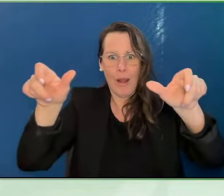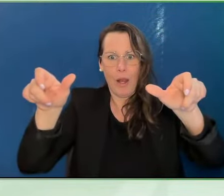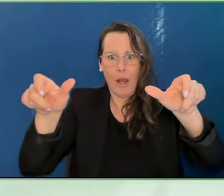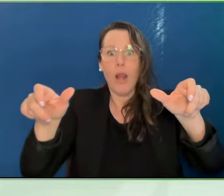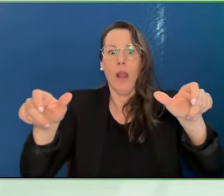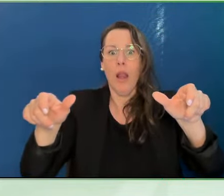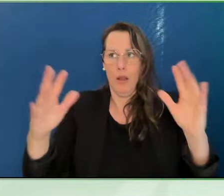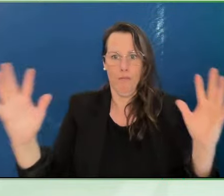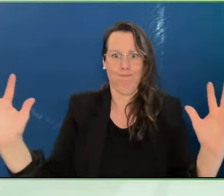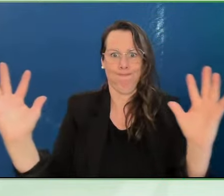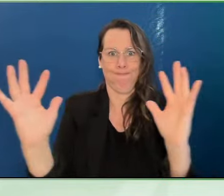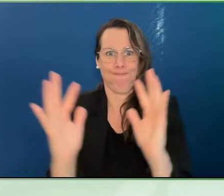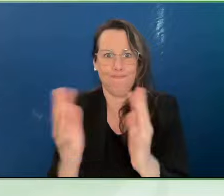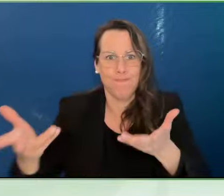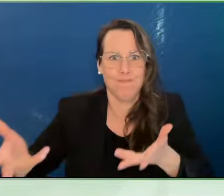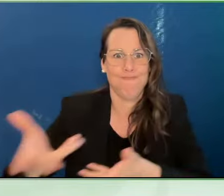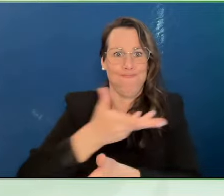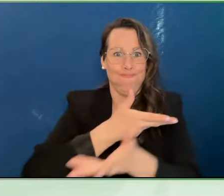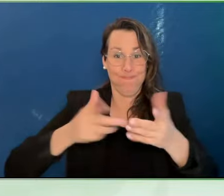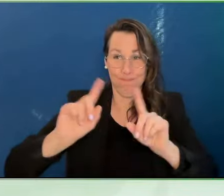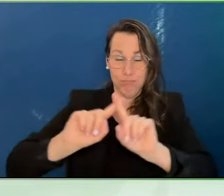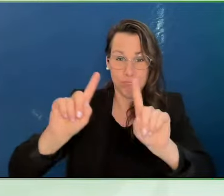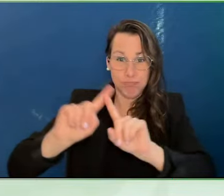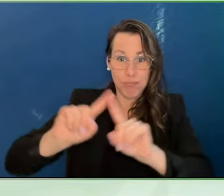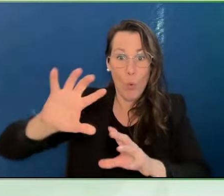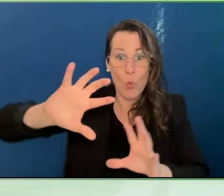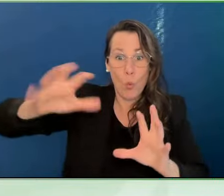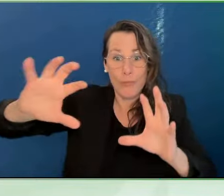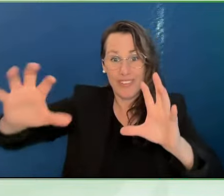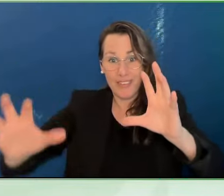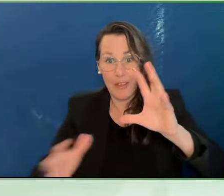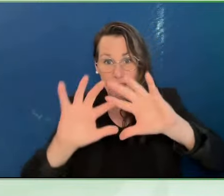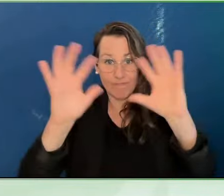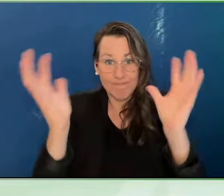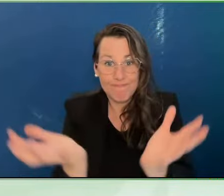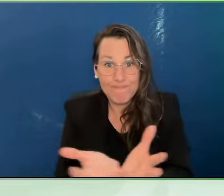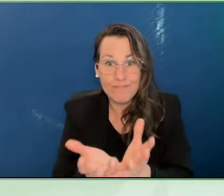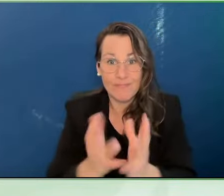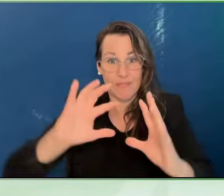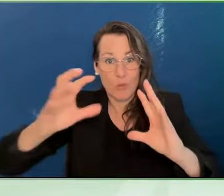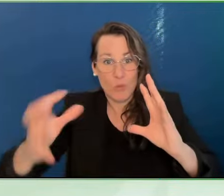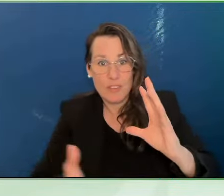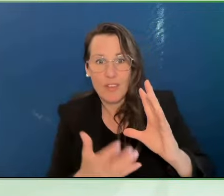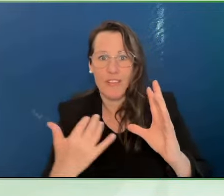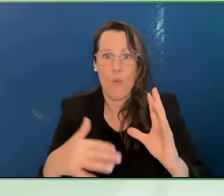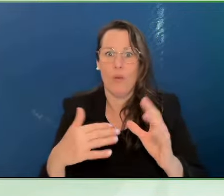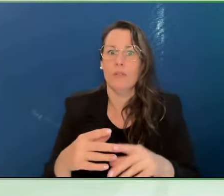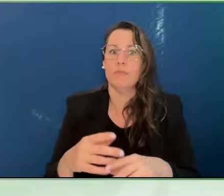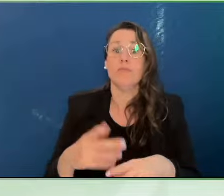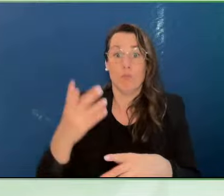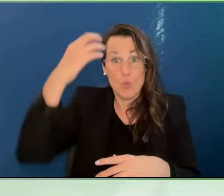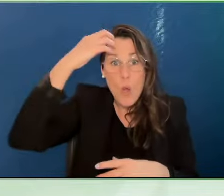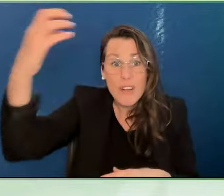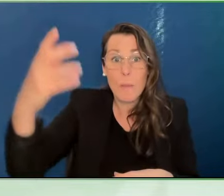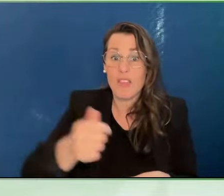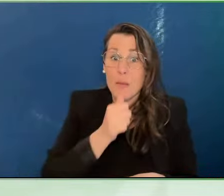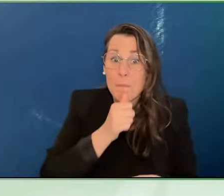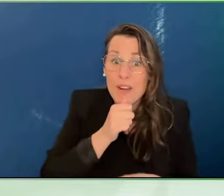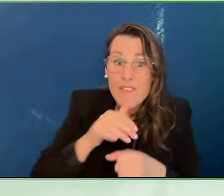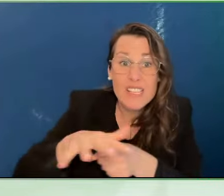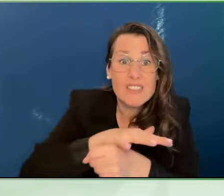the spoken word. How do you do captions? How do you do language translations? Yeah, so that's